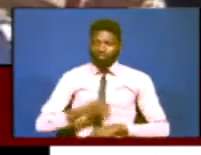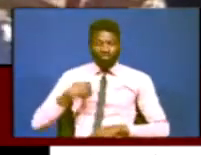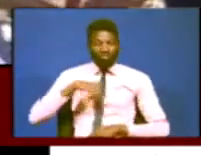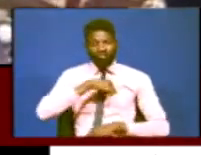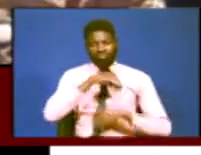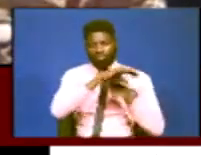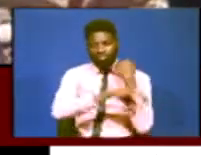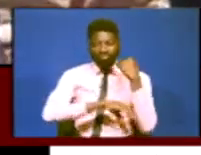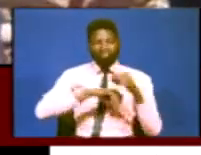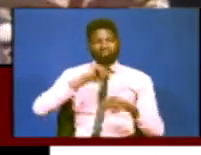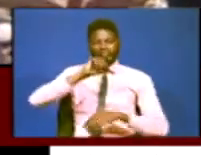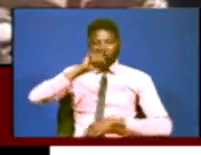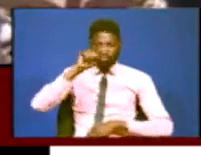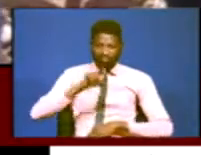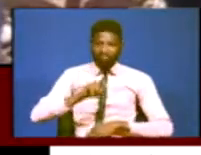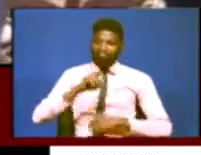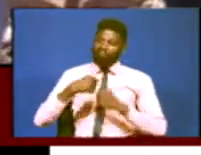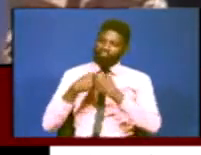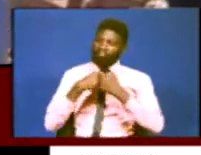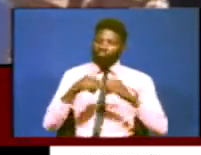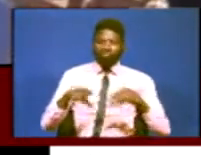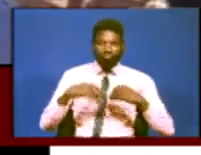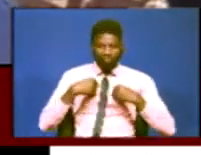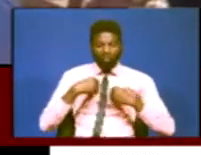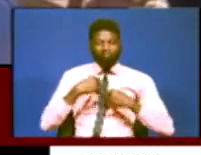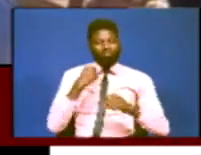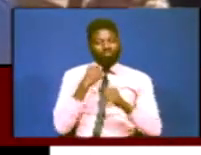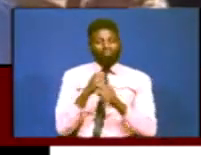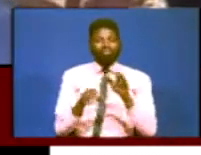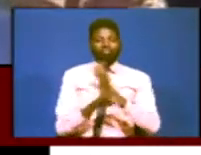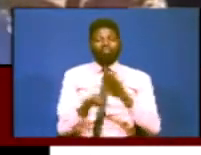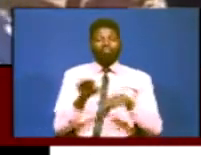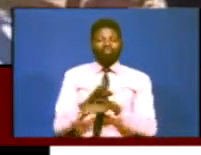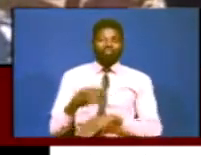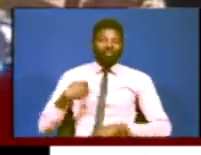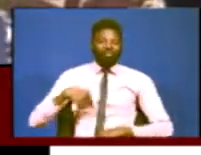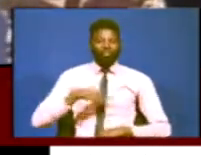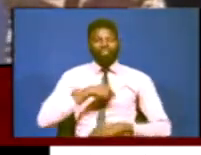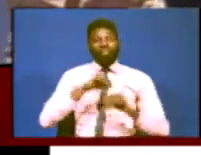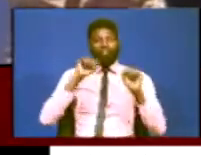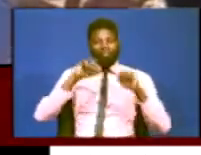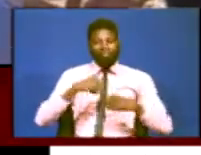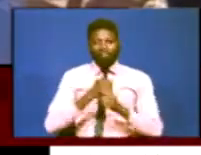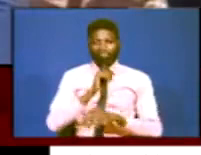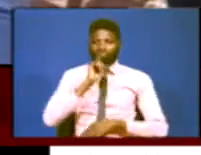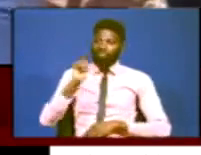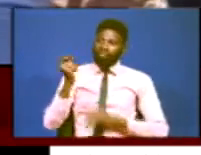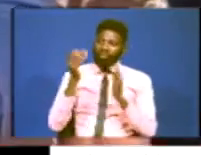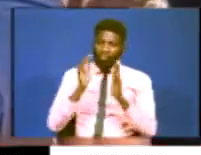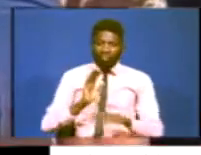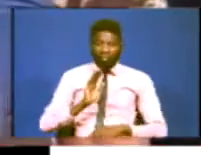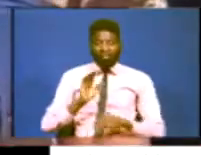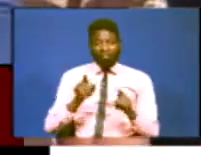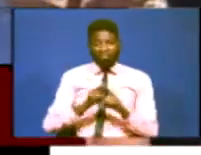to the challenge and to do all we can to ensure that Kenyans and their interests are safe, and that